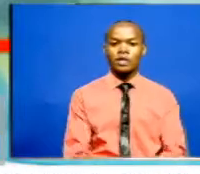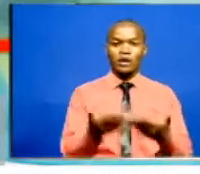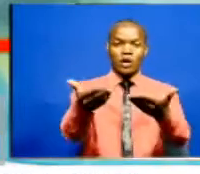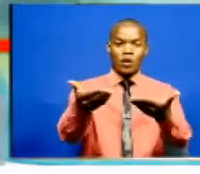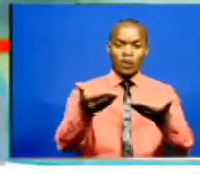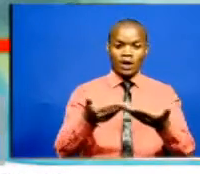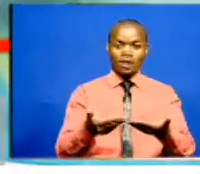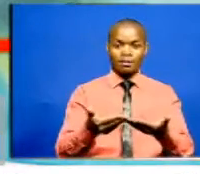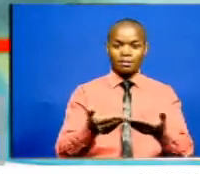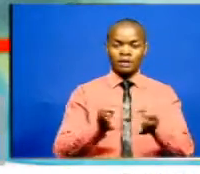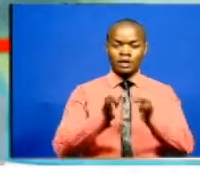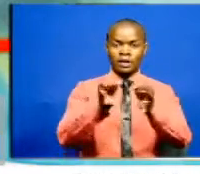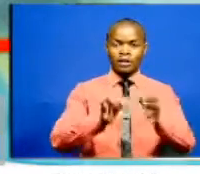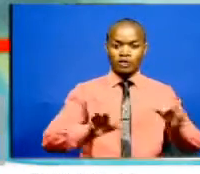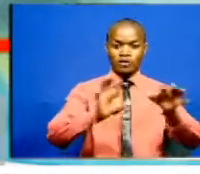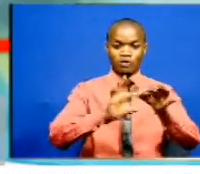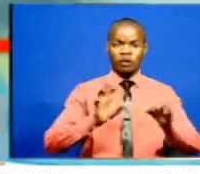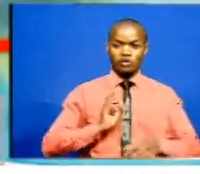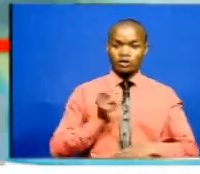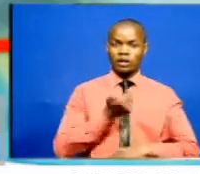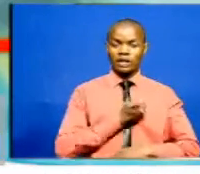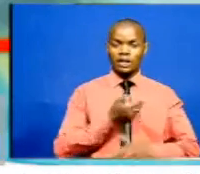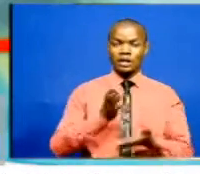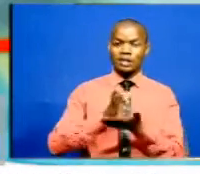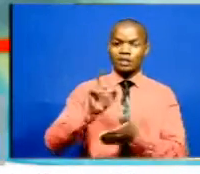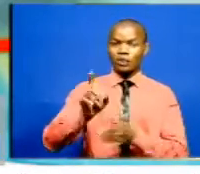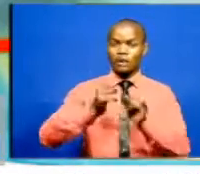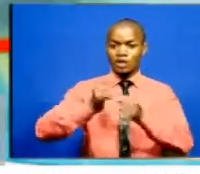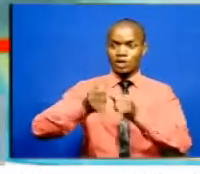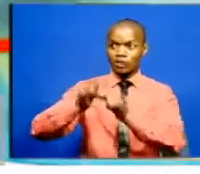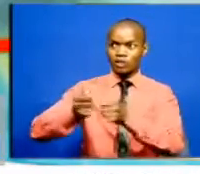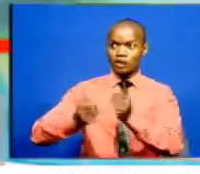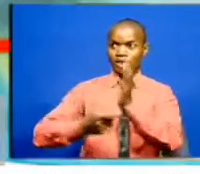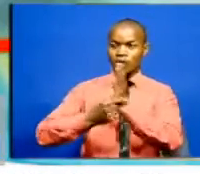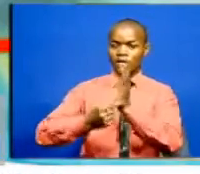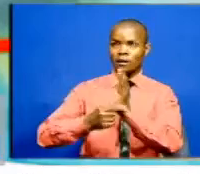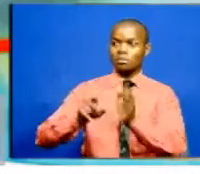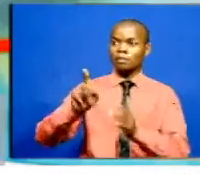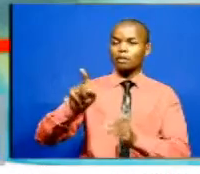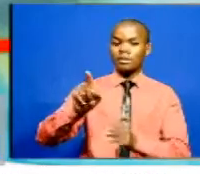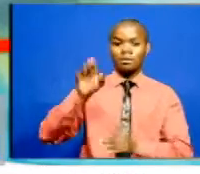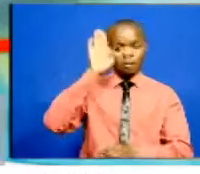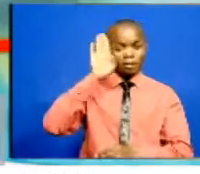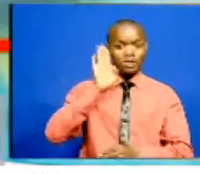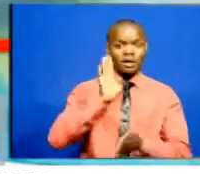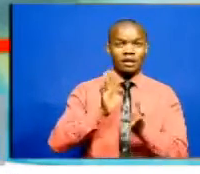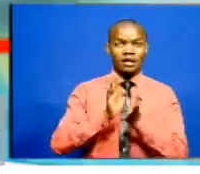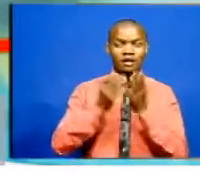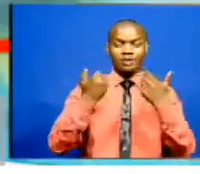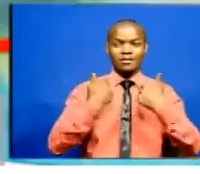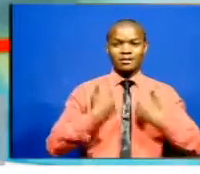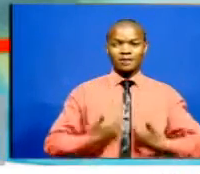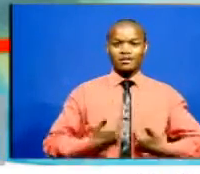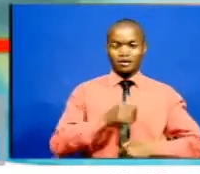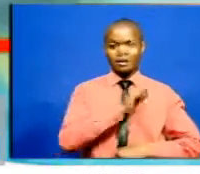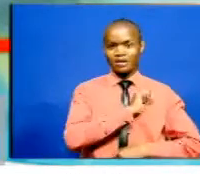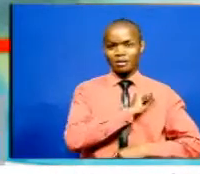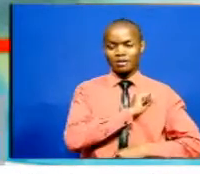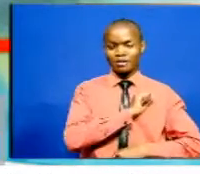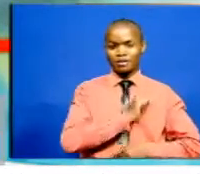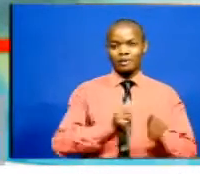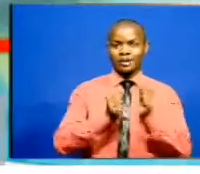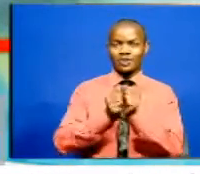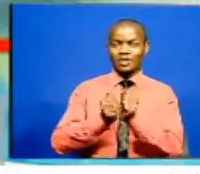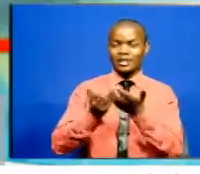Welcome back, and in case you just joined us, this is Channel One News Check. My name is Ben Troy Njue, and Simon Mora is helping us with the